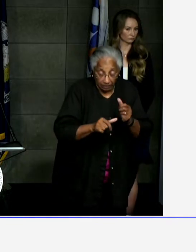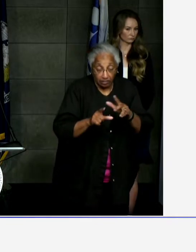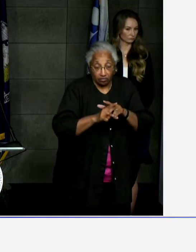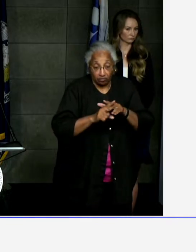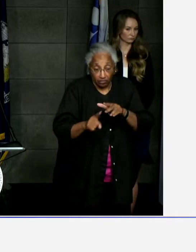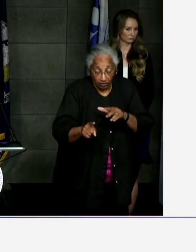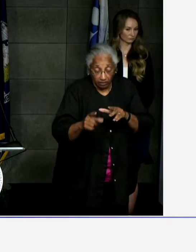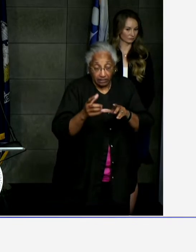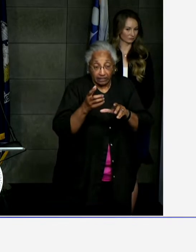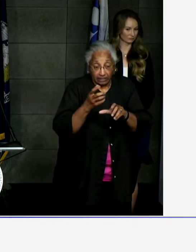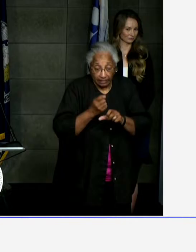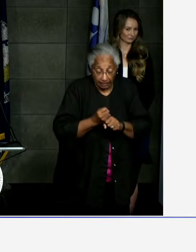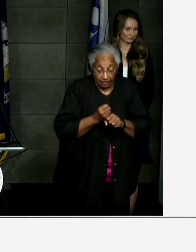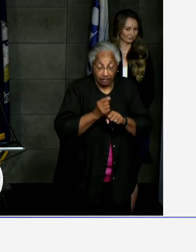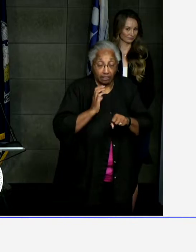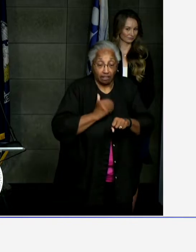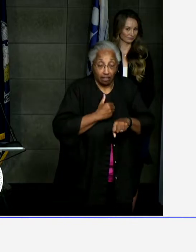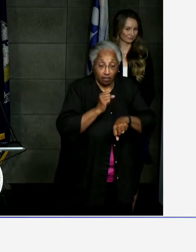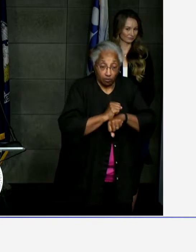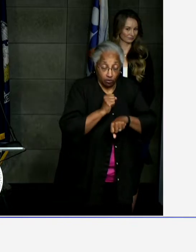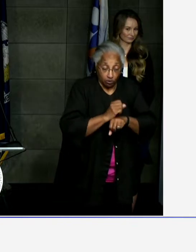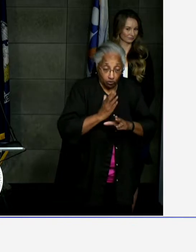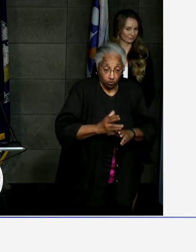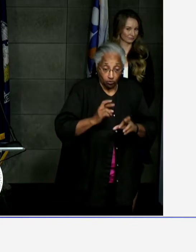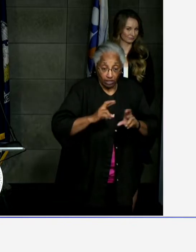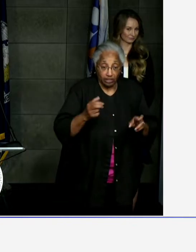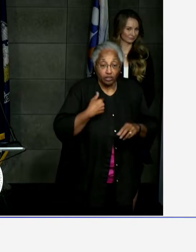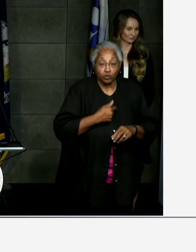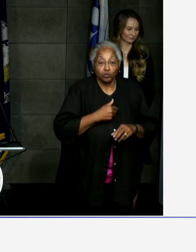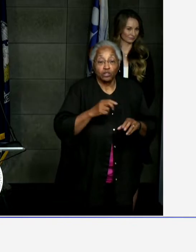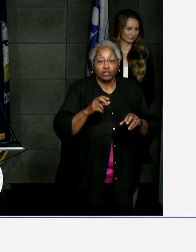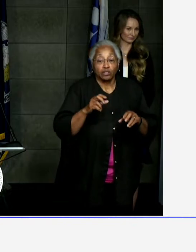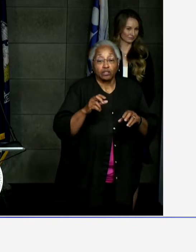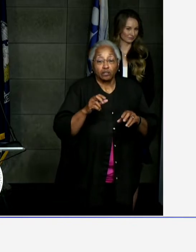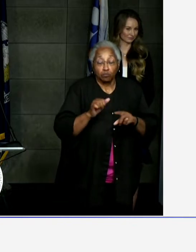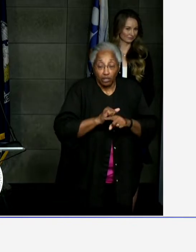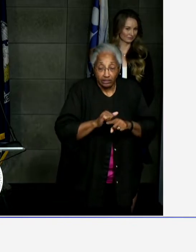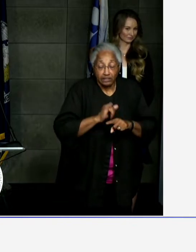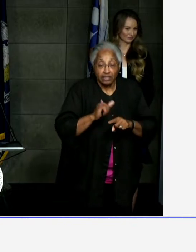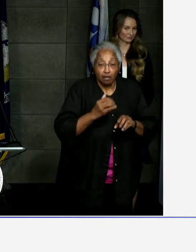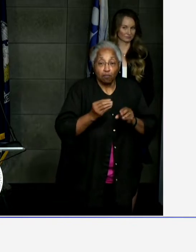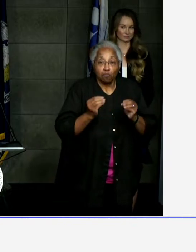our essential duty employees. We are exercising more now.